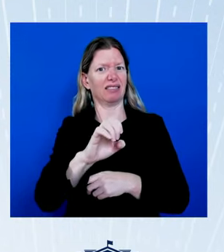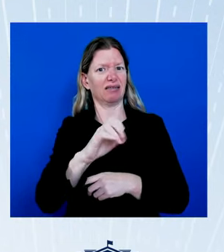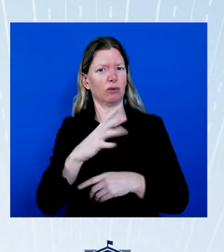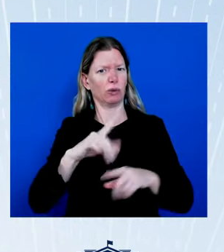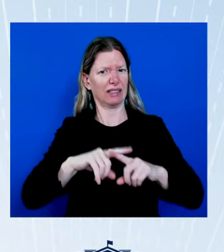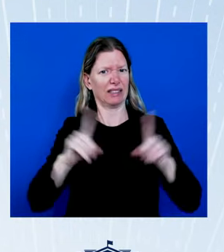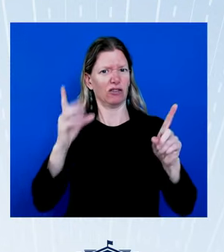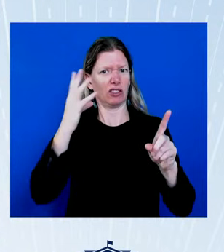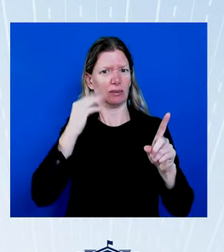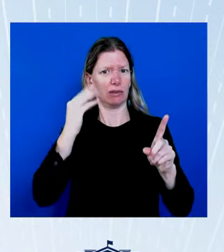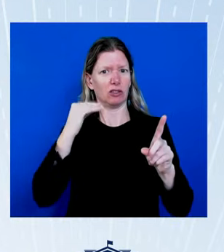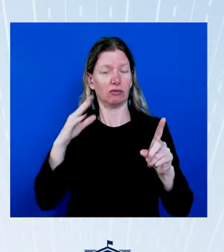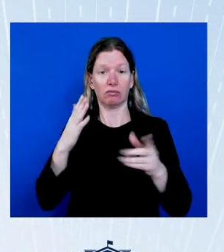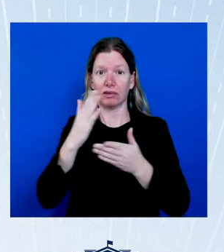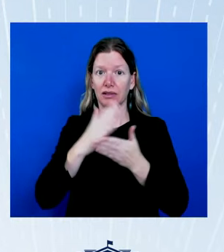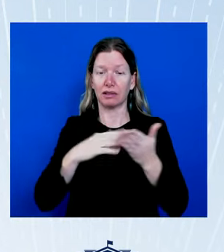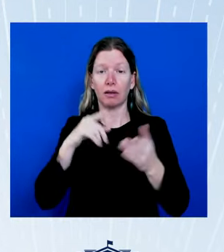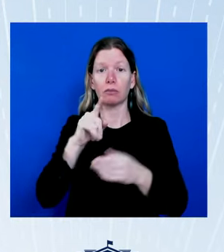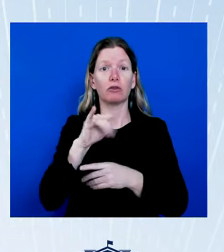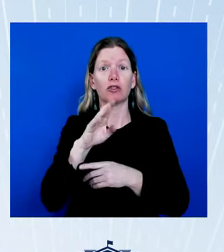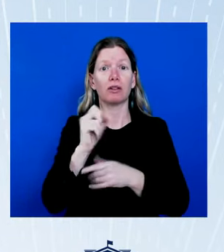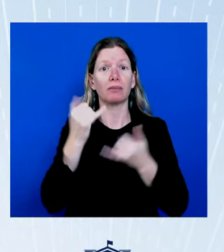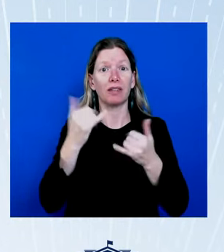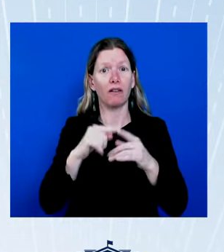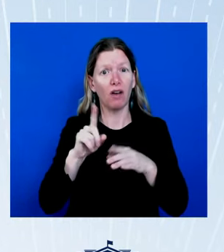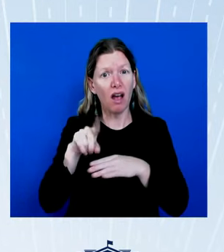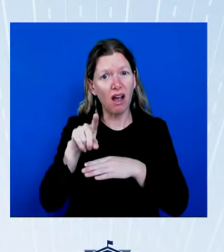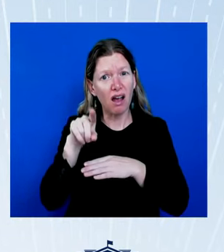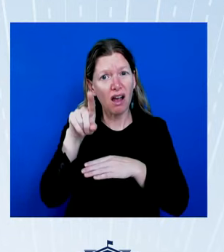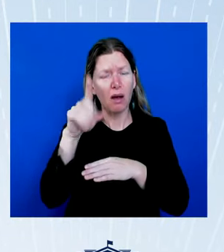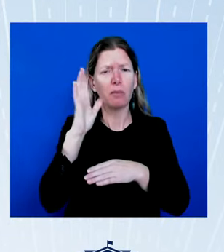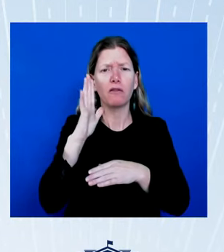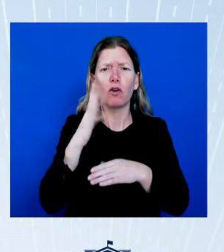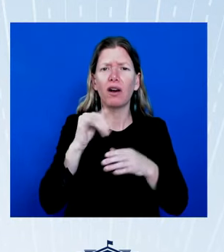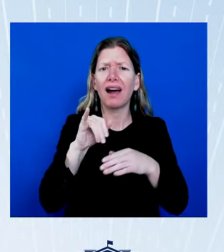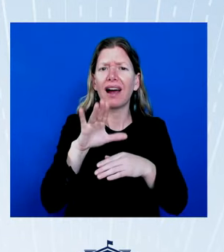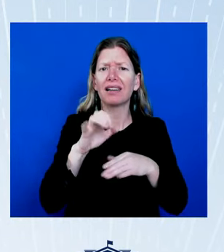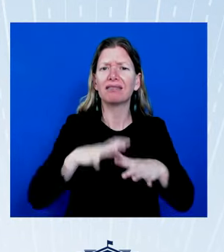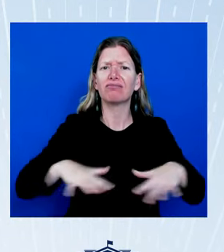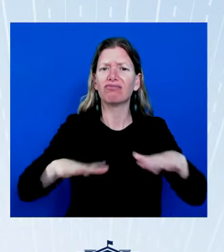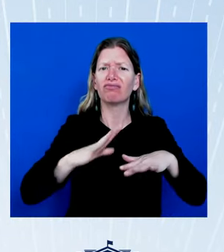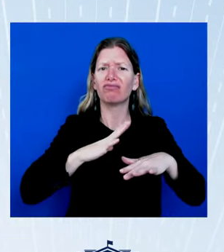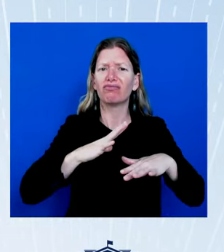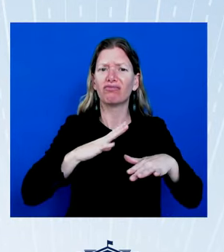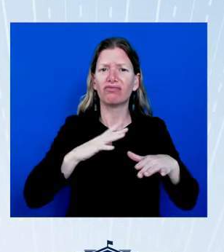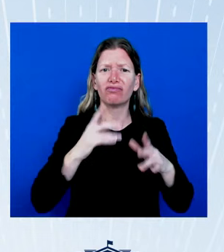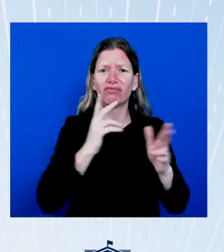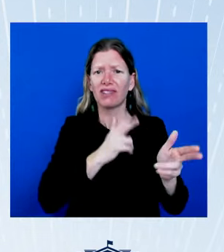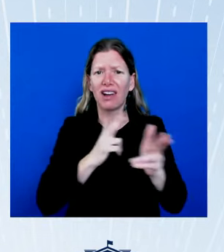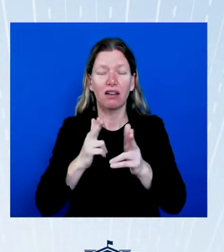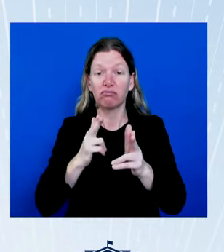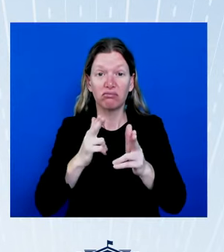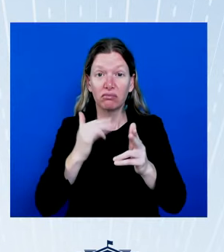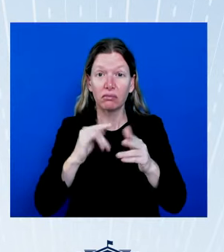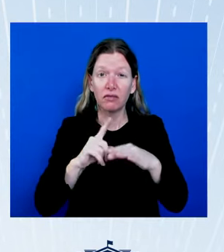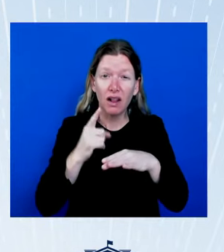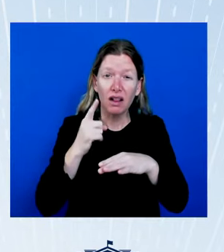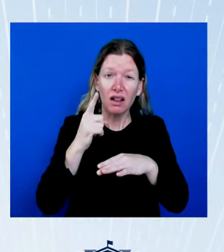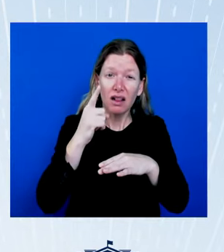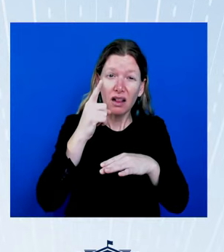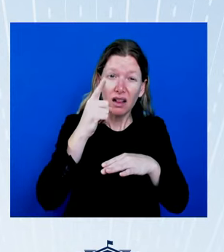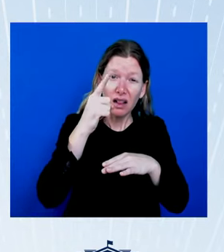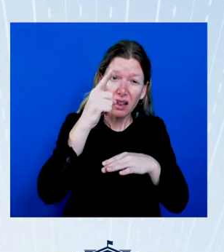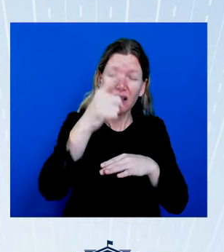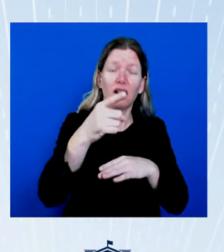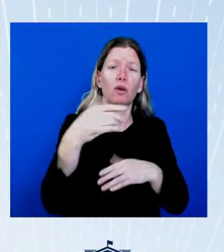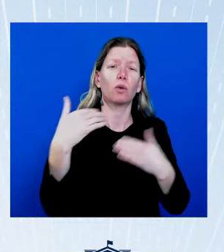pack. So such significant changes in climate due to that are